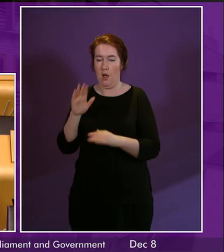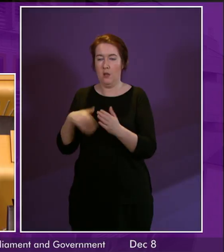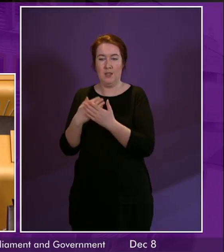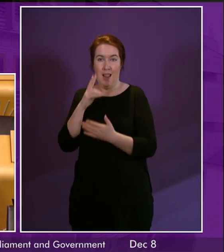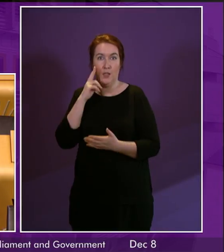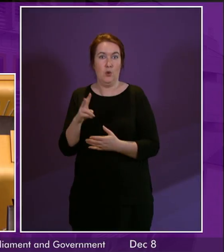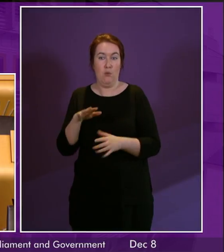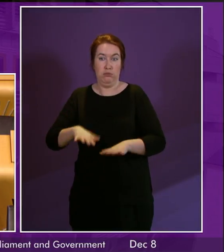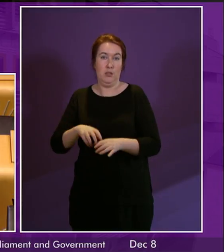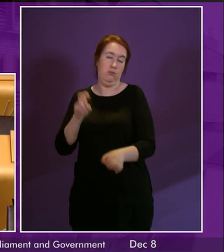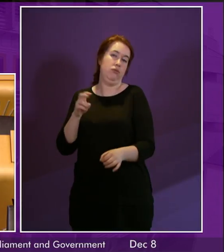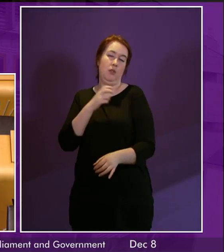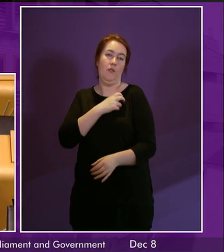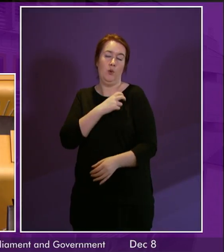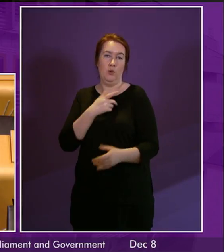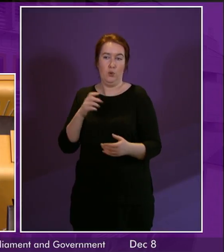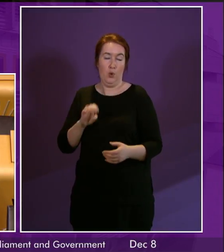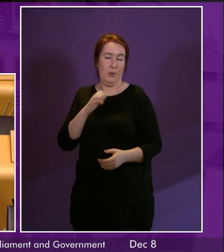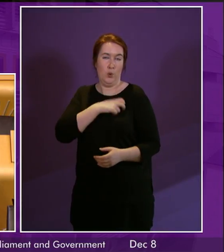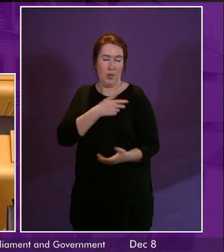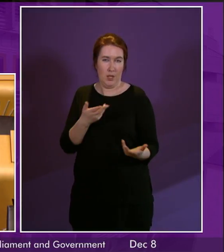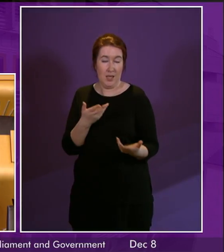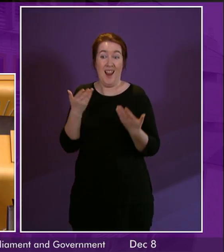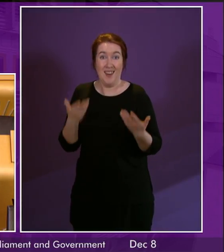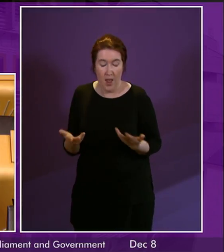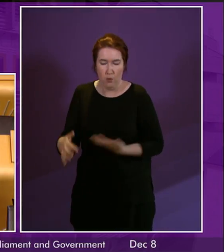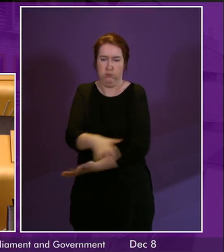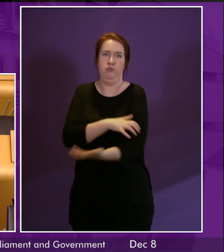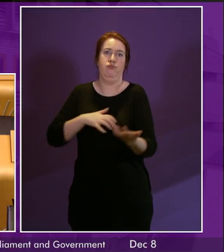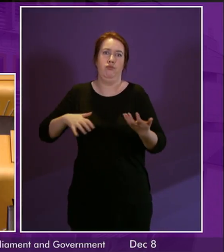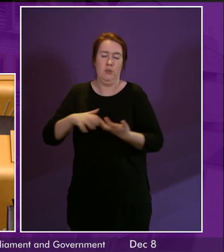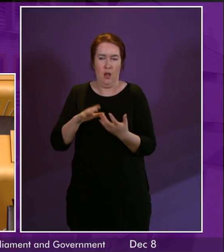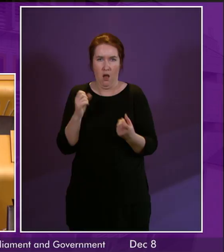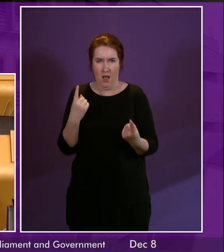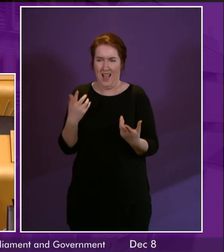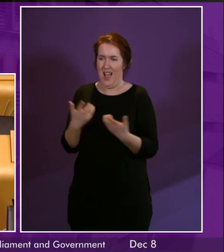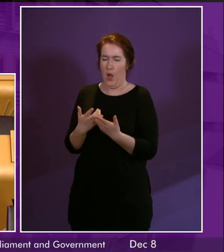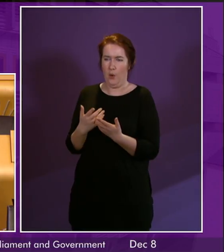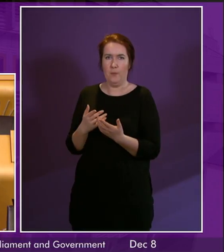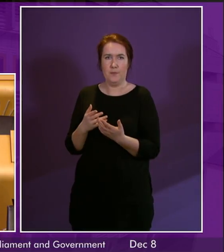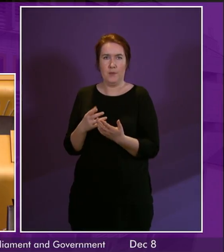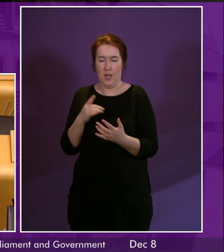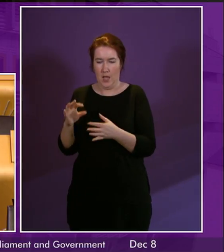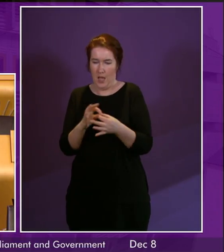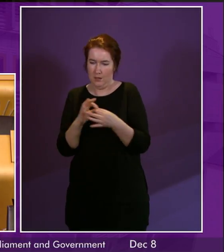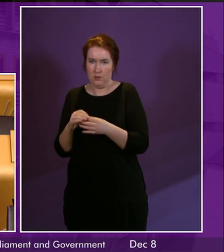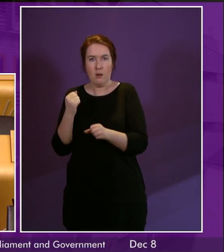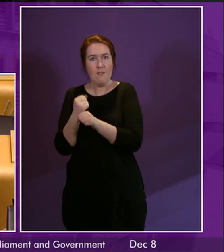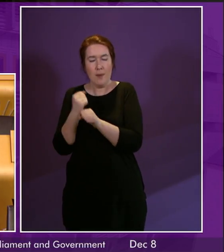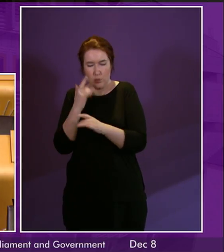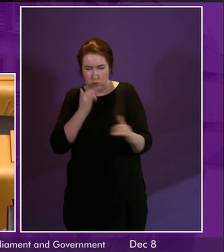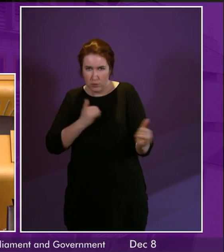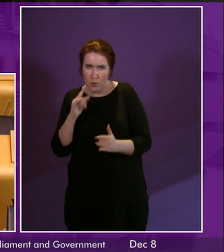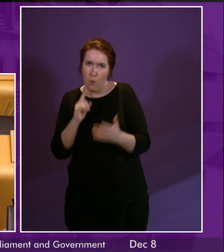saw Brexit. We're now having to try to understand how intergovernmental scrutiny is going to take place in